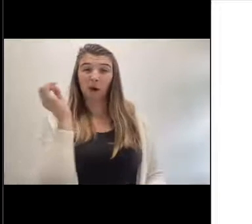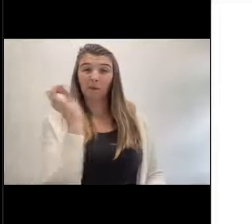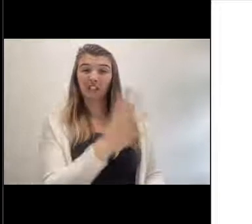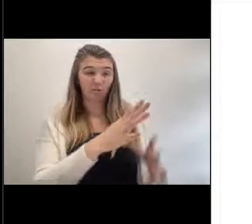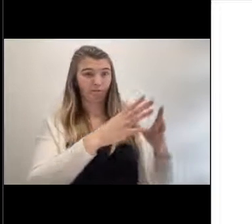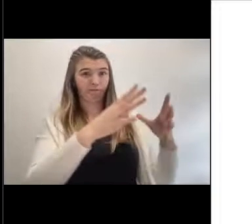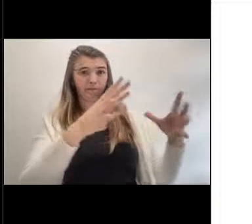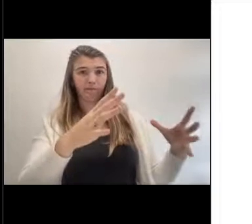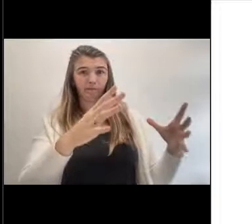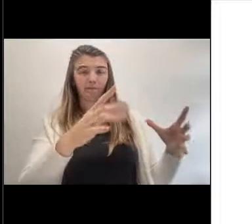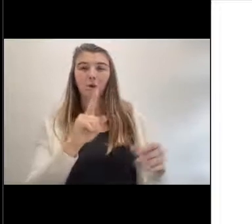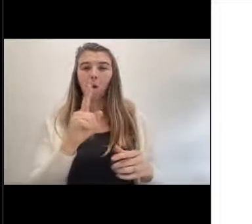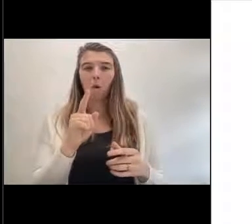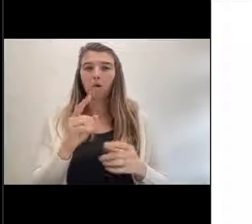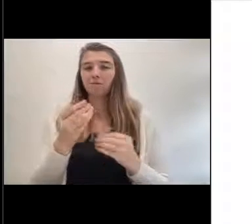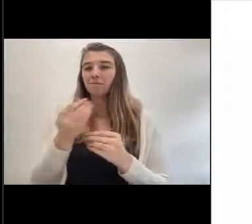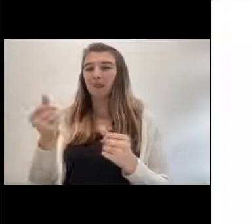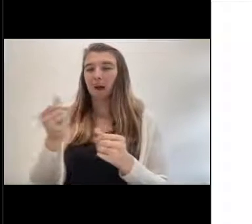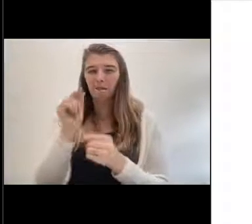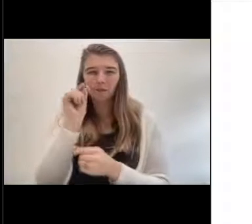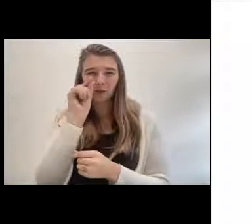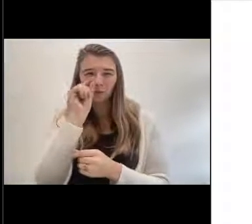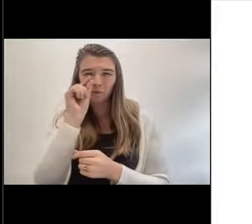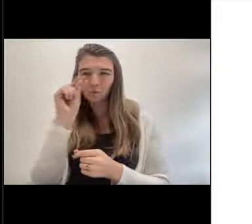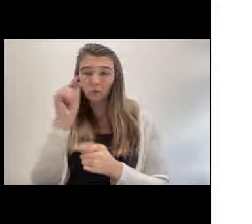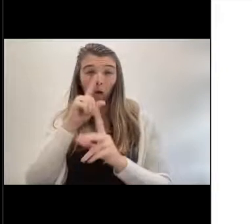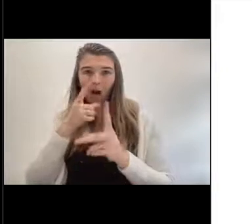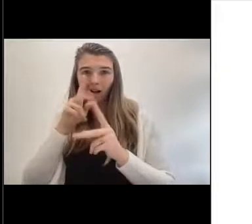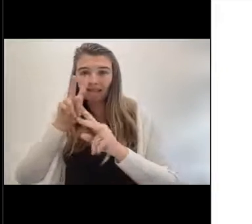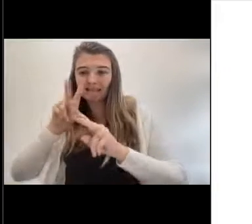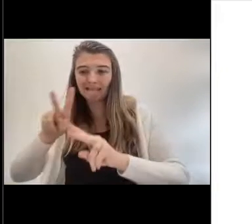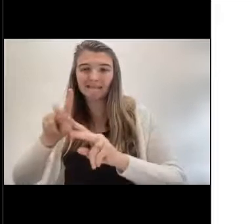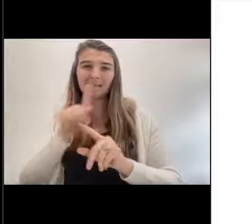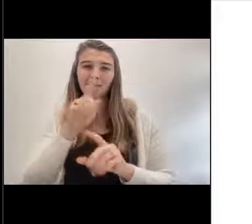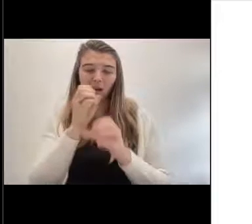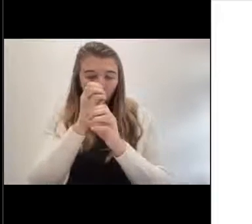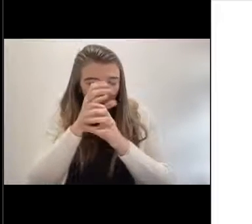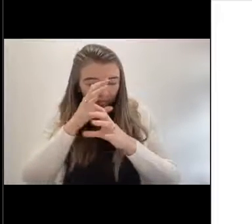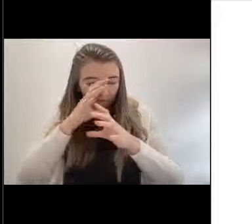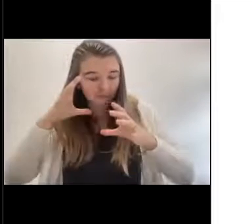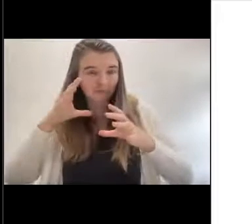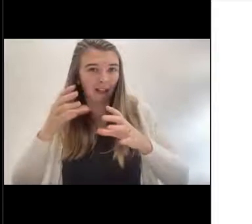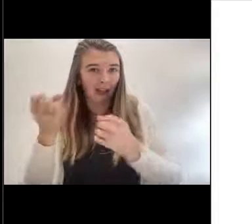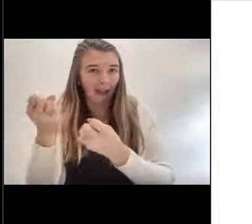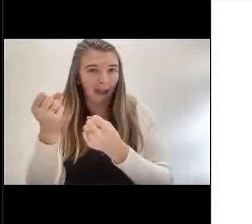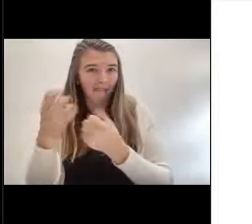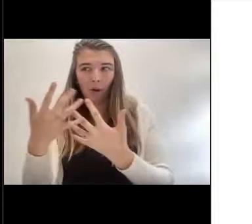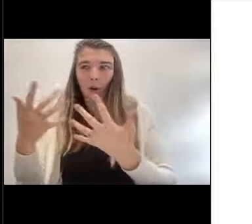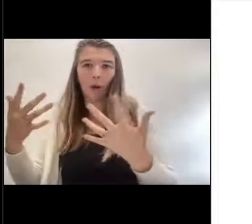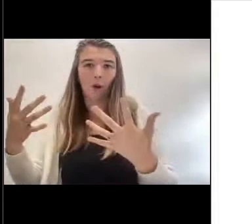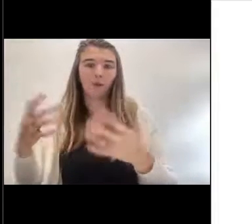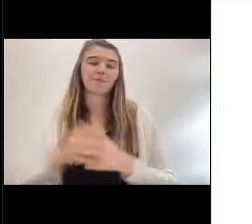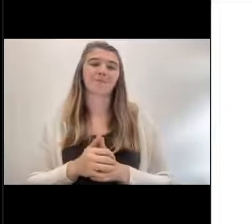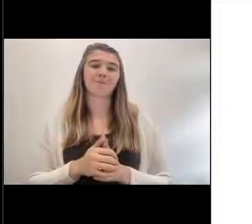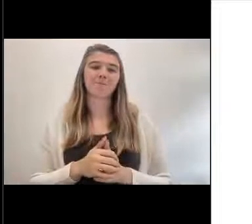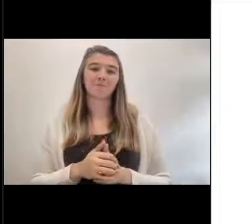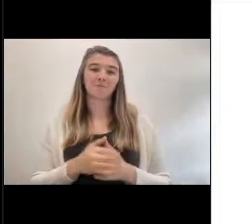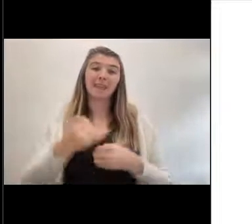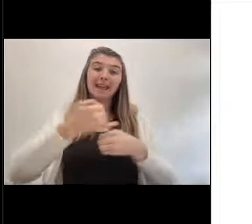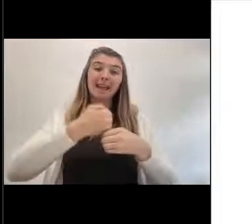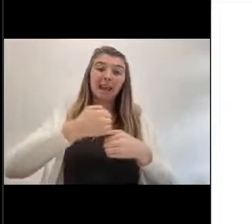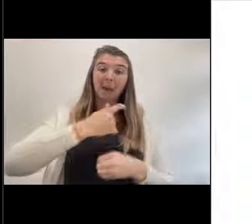barely visible to the human eye. Chemists and microbiologists, along with other scientists, study this pollution, its effects and